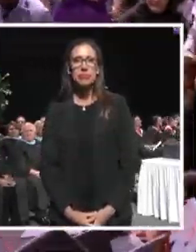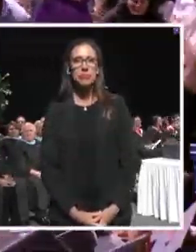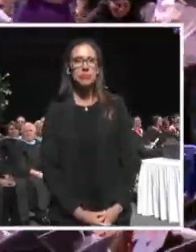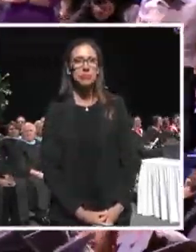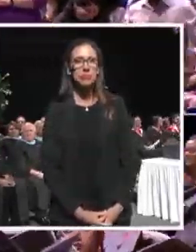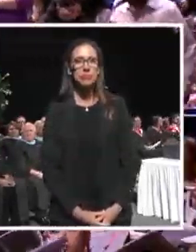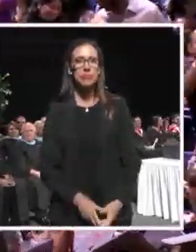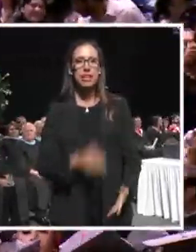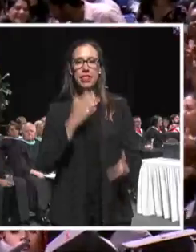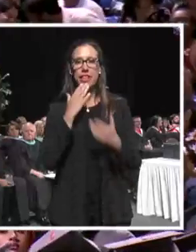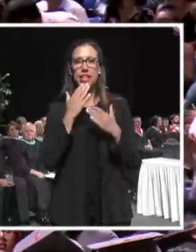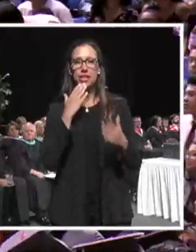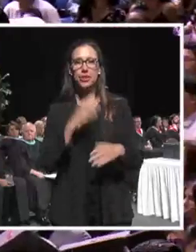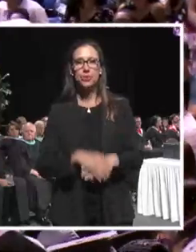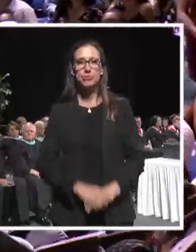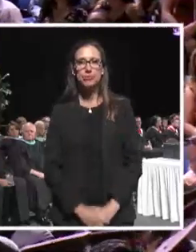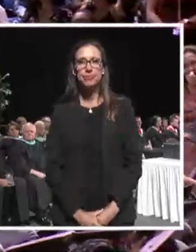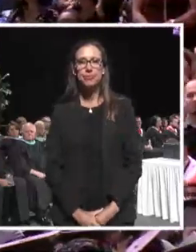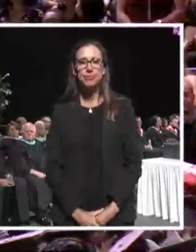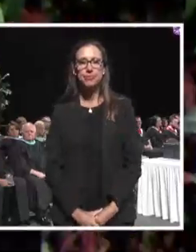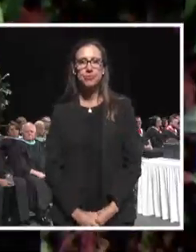Thank you.